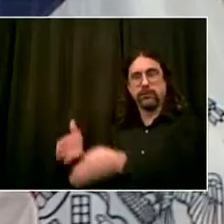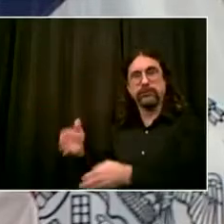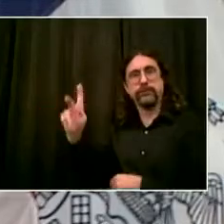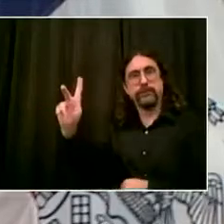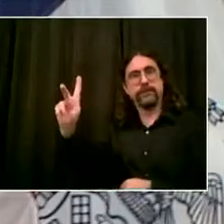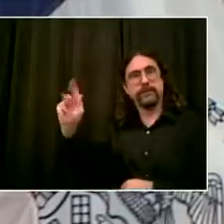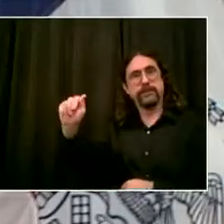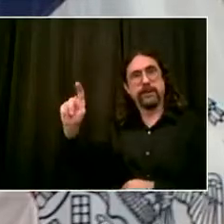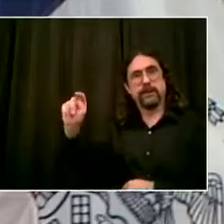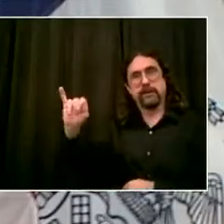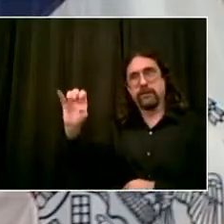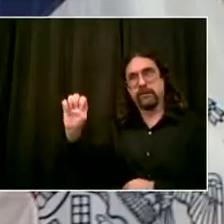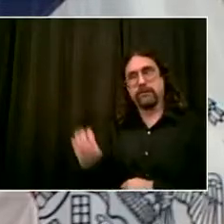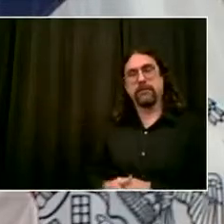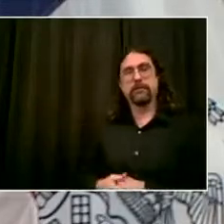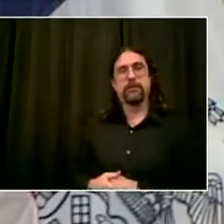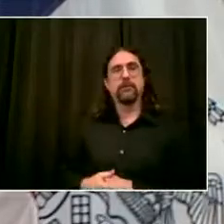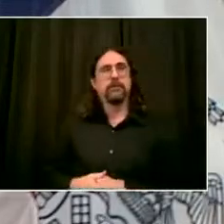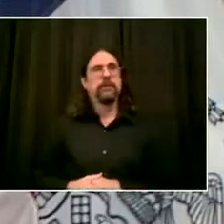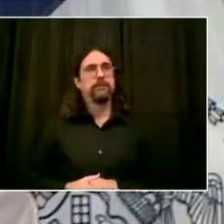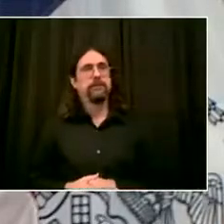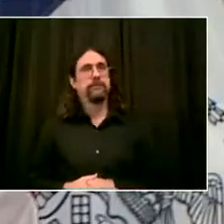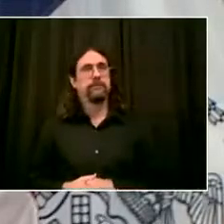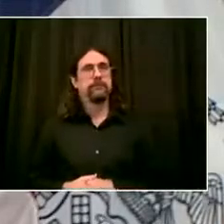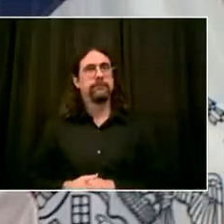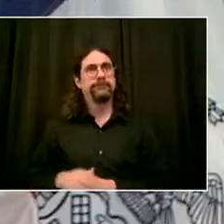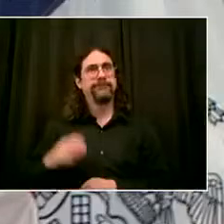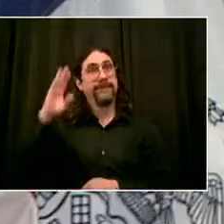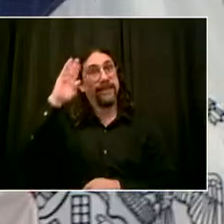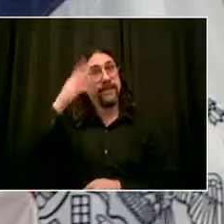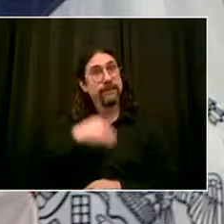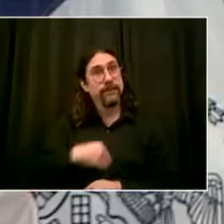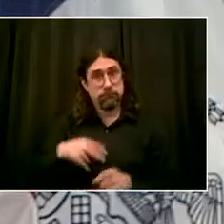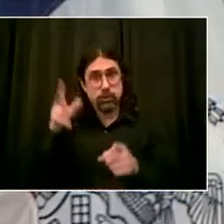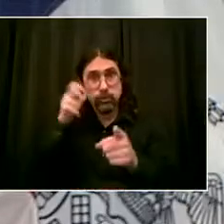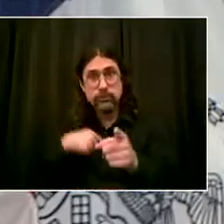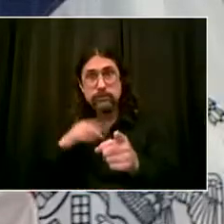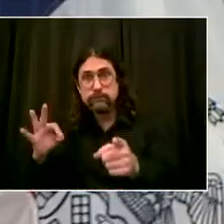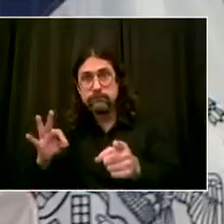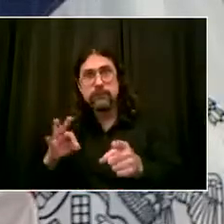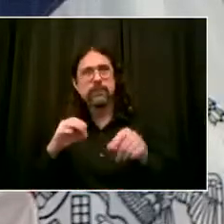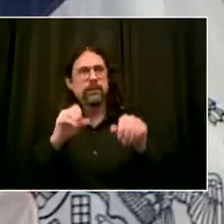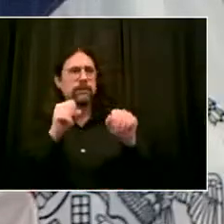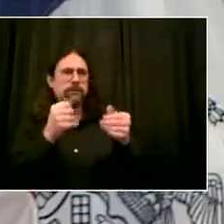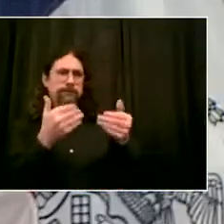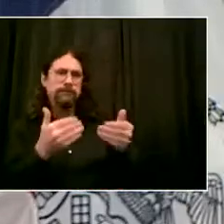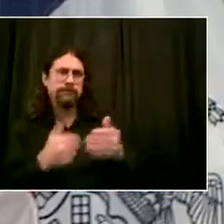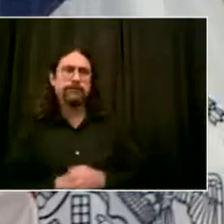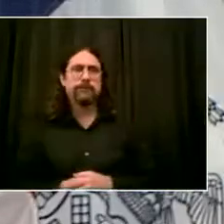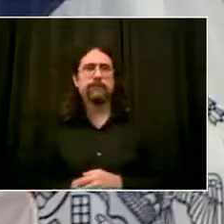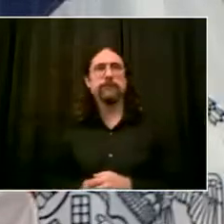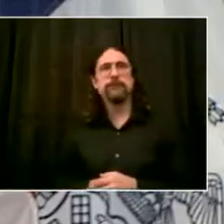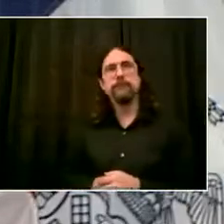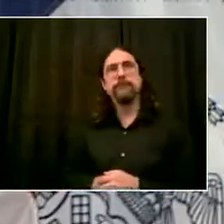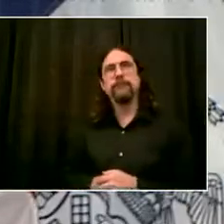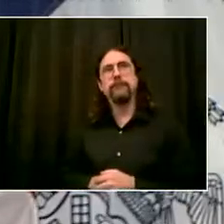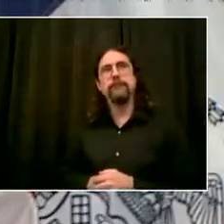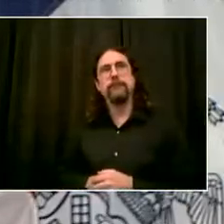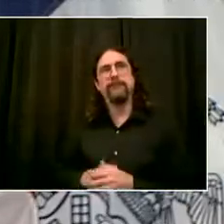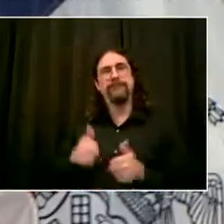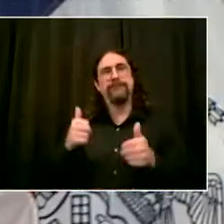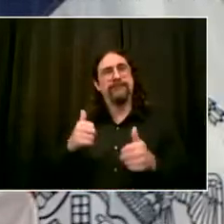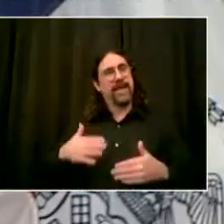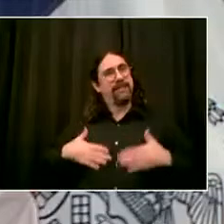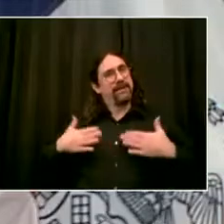you today good thanks happy Monday um I wanted to ask you a question uh I hope you got a chance to read it it's from a colleague of